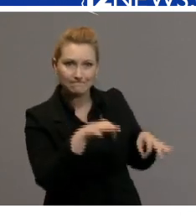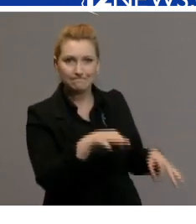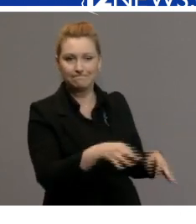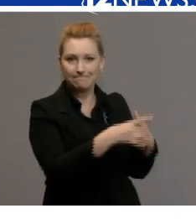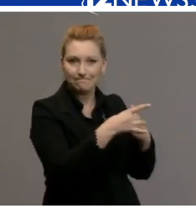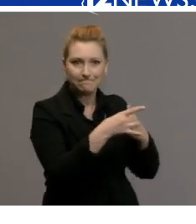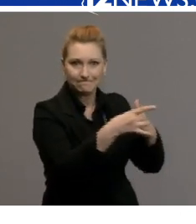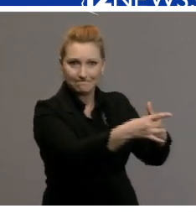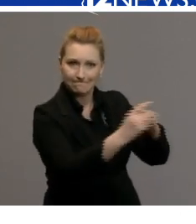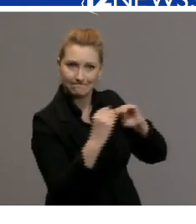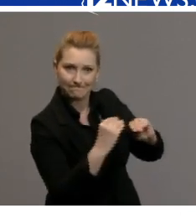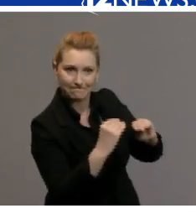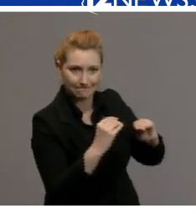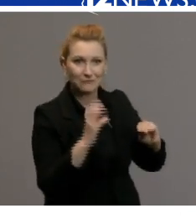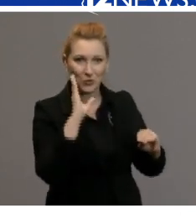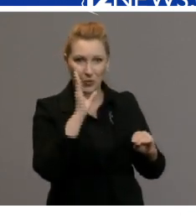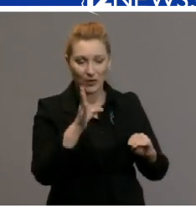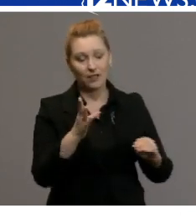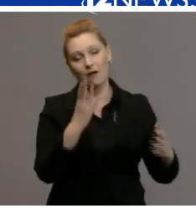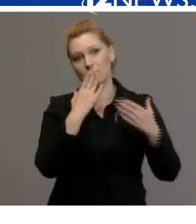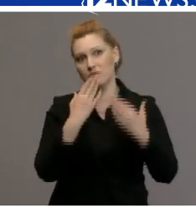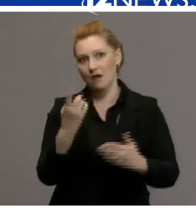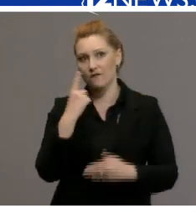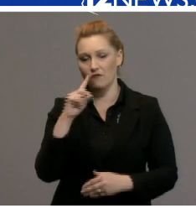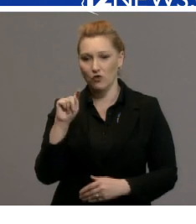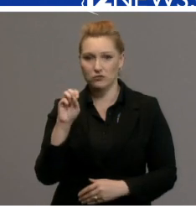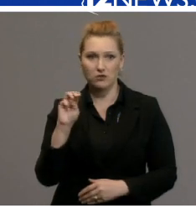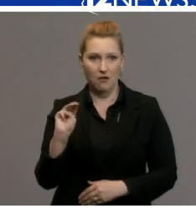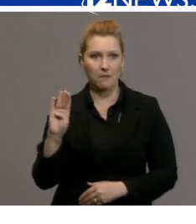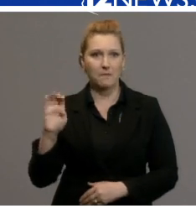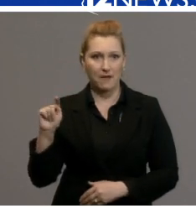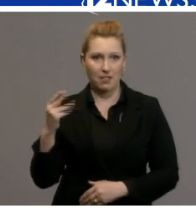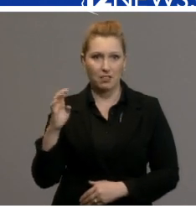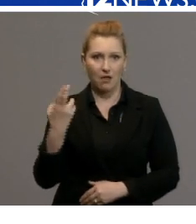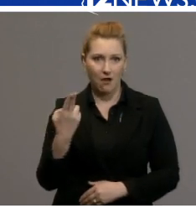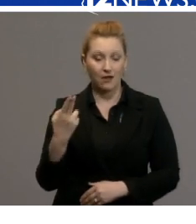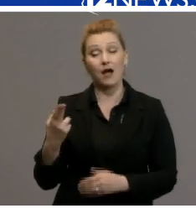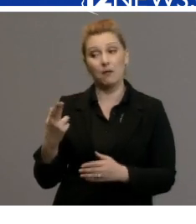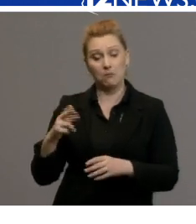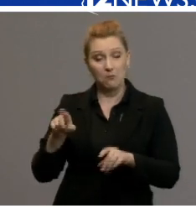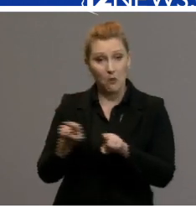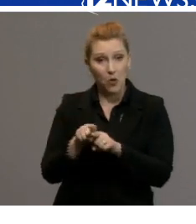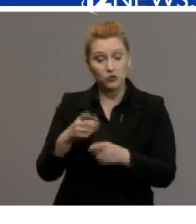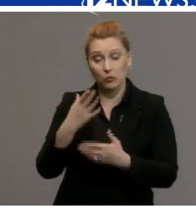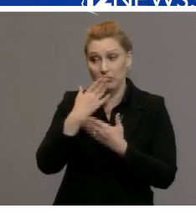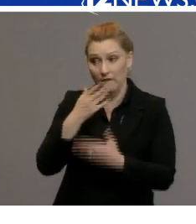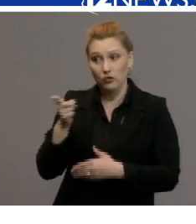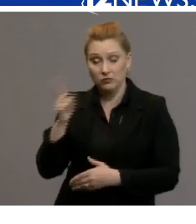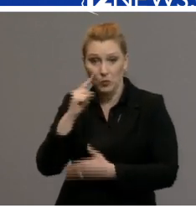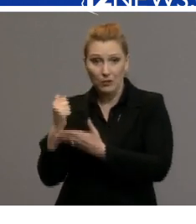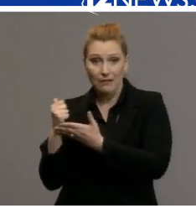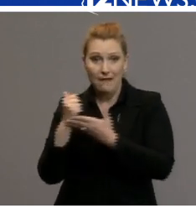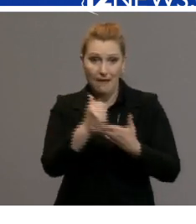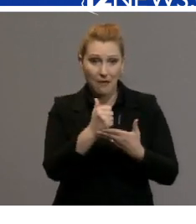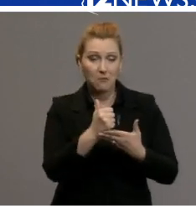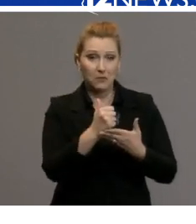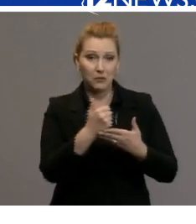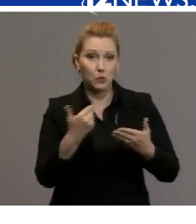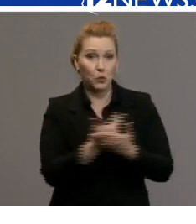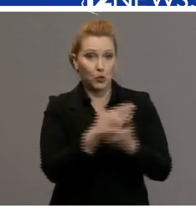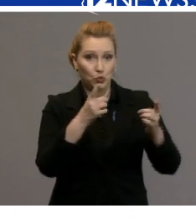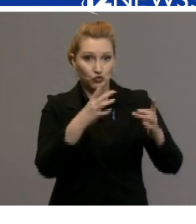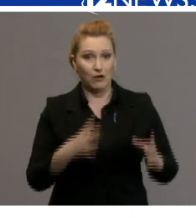Arizona, and I'm also thankful that he's going to help Michael Weishart with the onboarding to the leadership role at